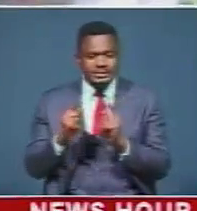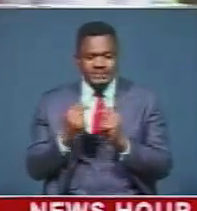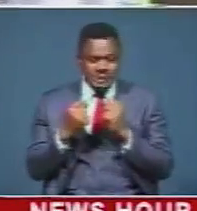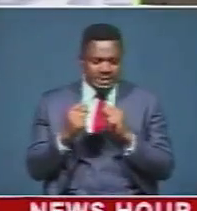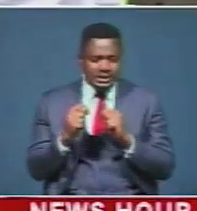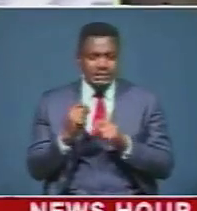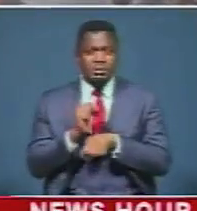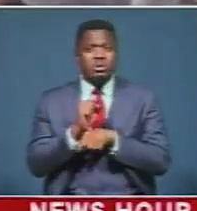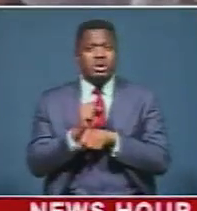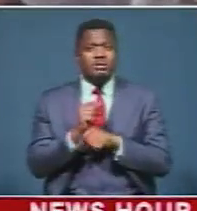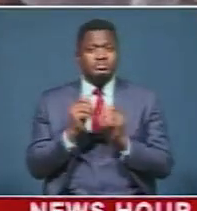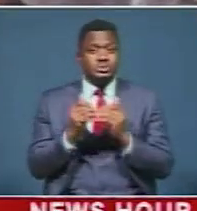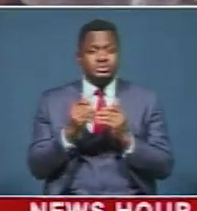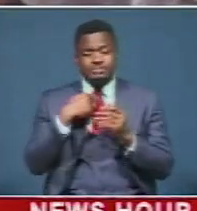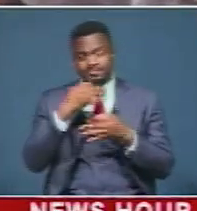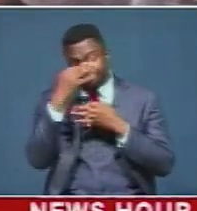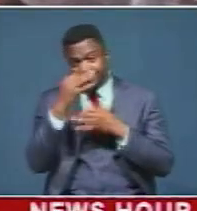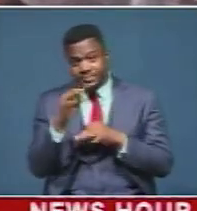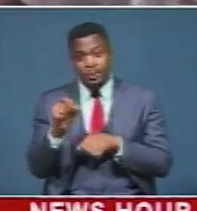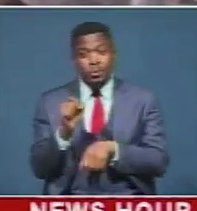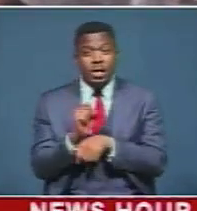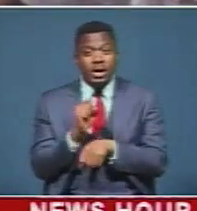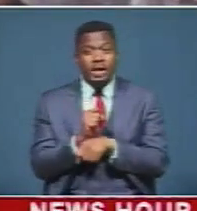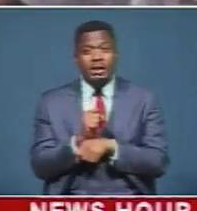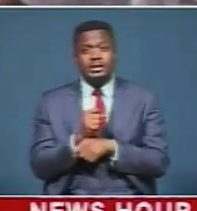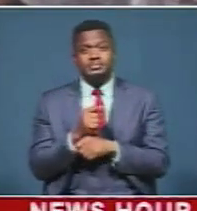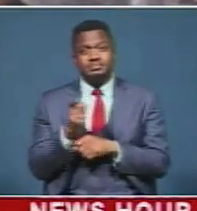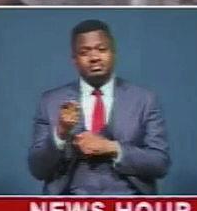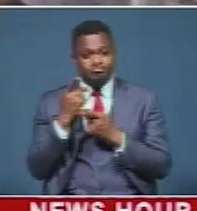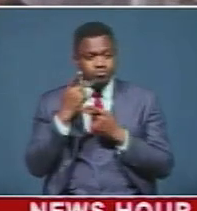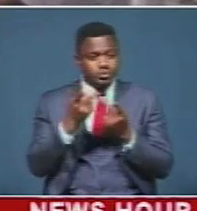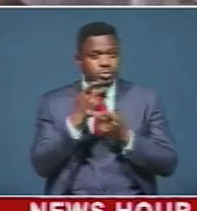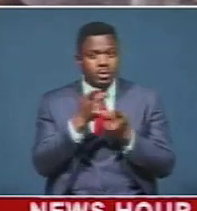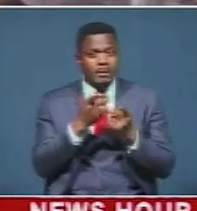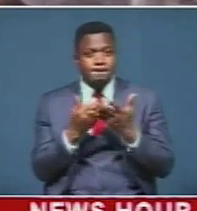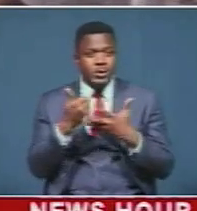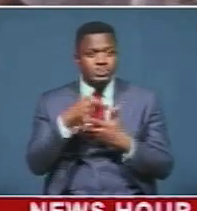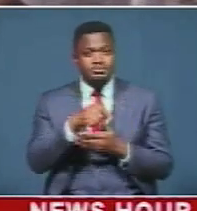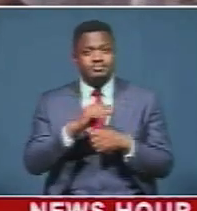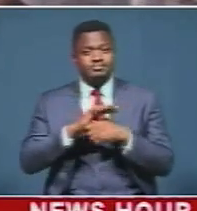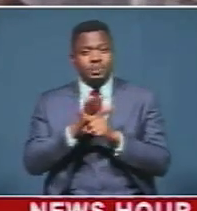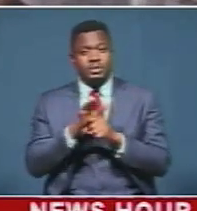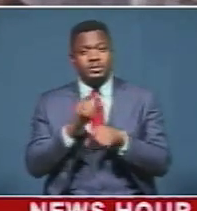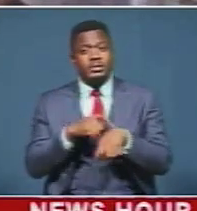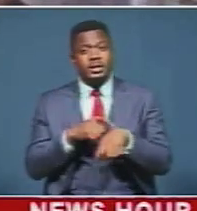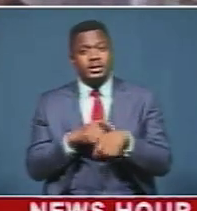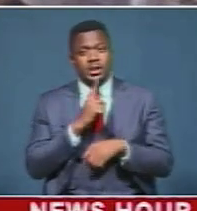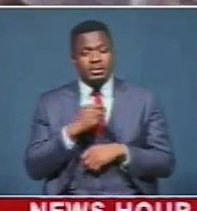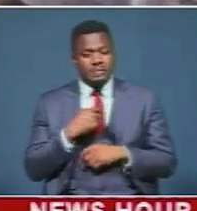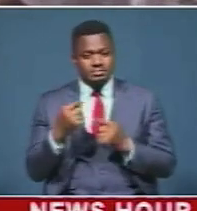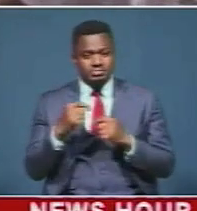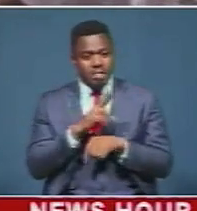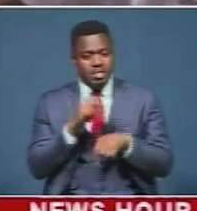trying to stay afloat. In deciding the companies that I thought worth visiting in the post-COVID period, you